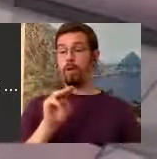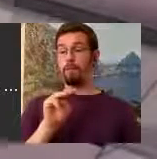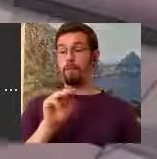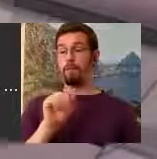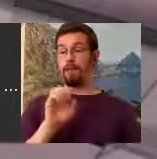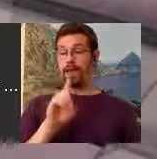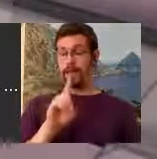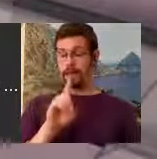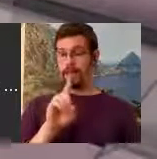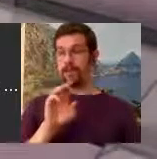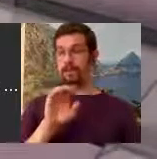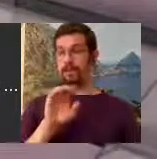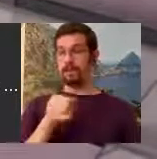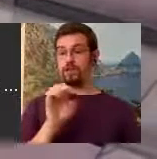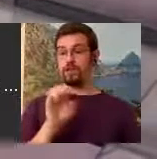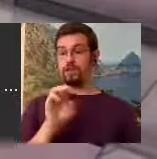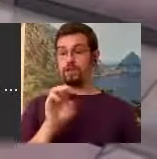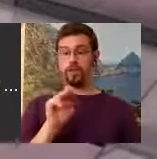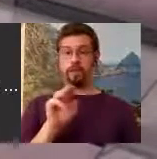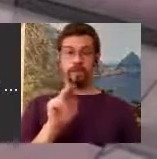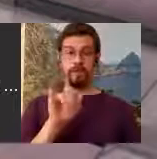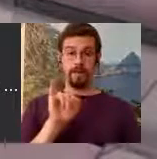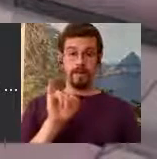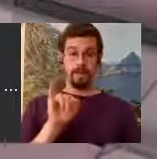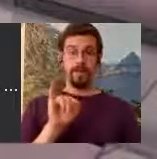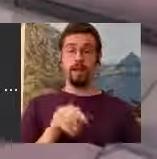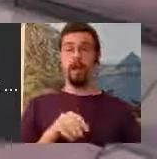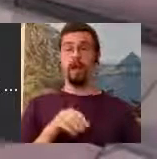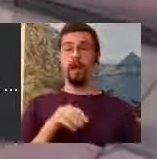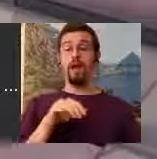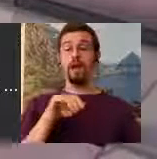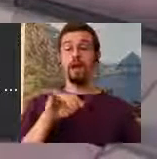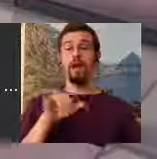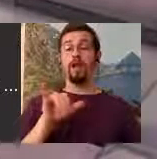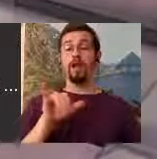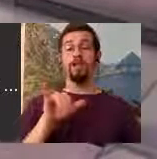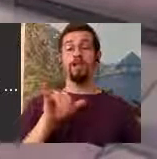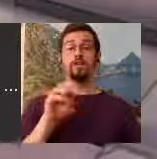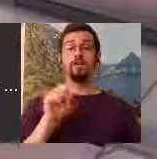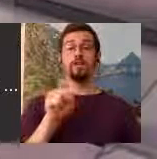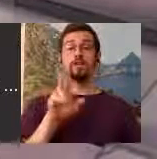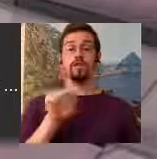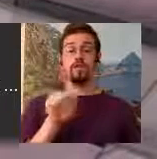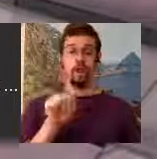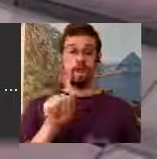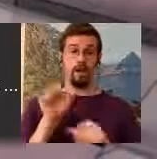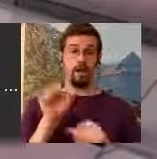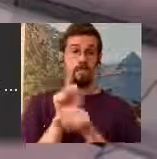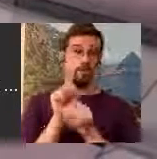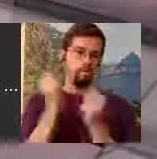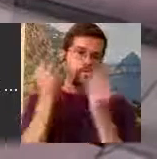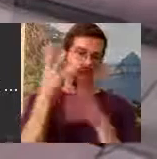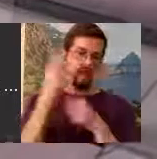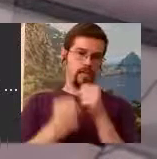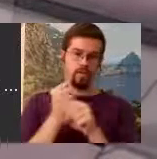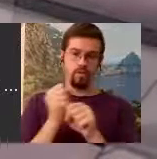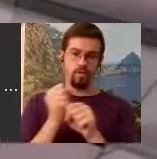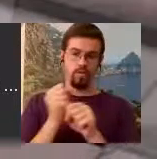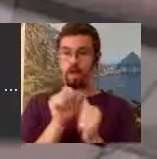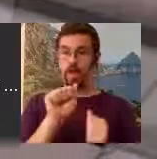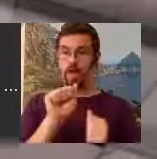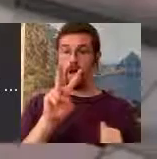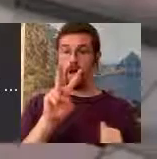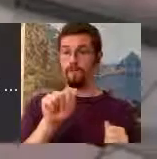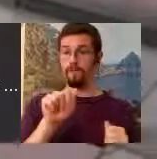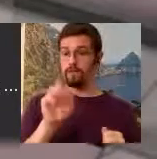been working for many years on an avatar. An avatar, as you may know, is